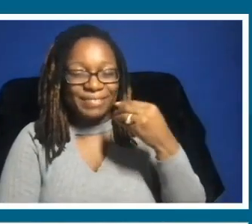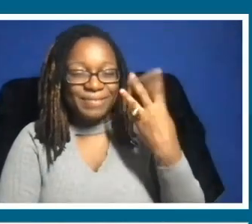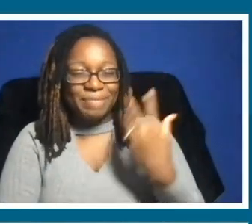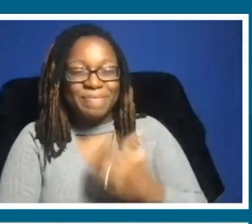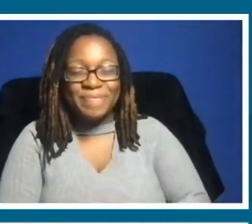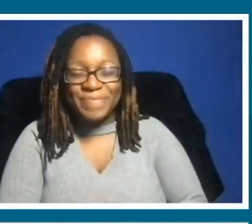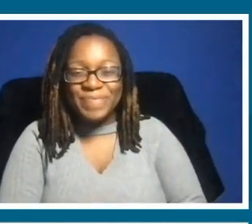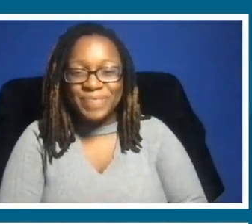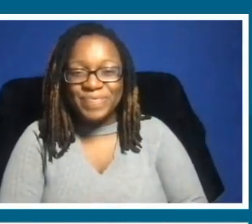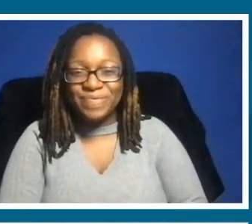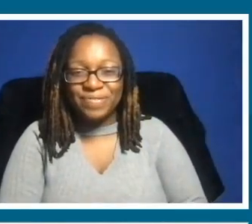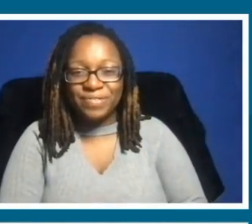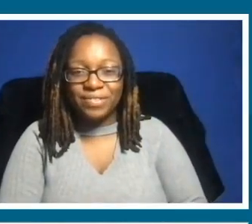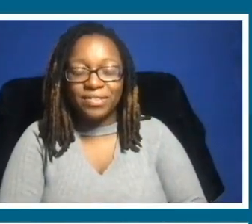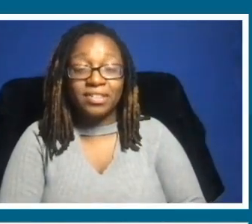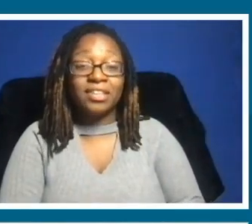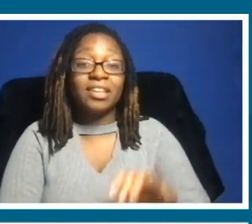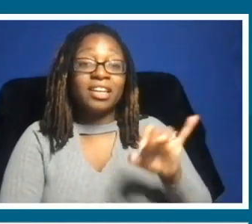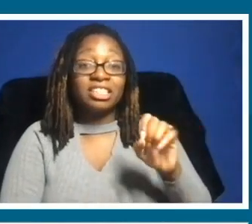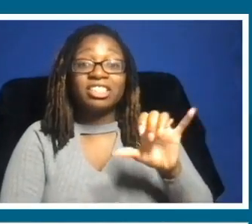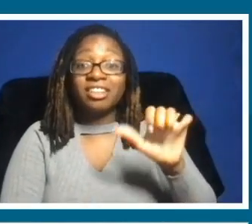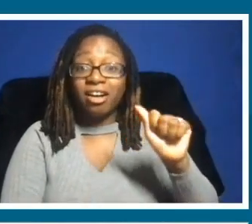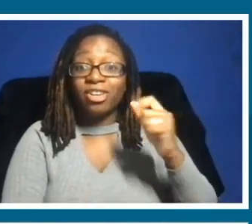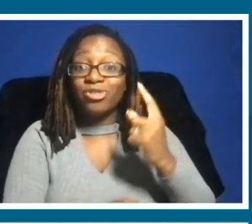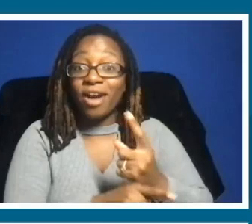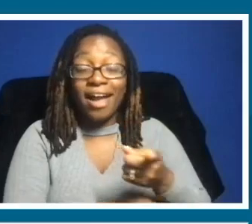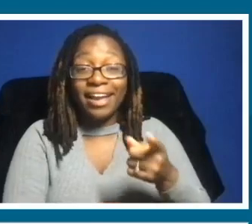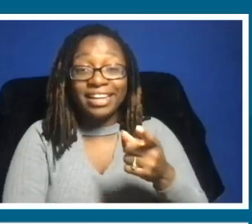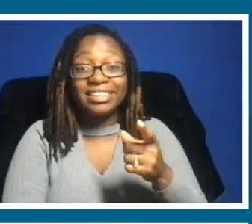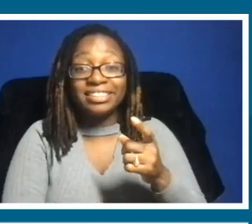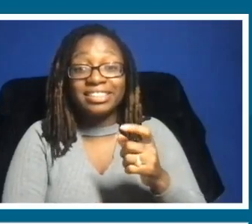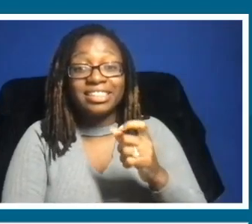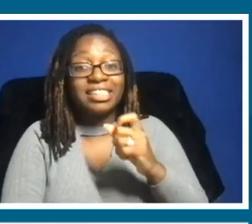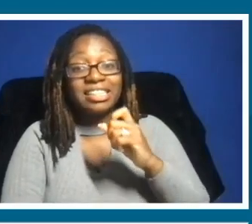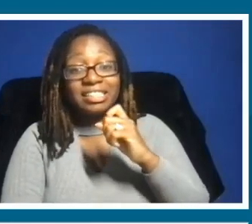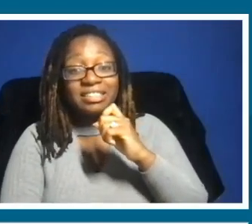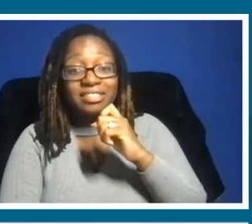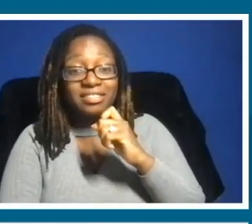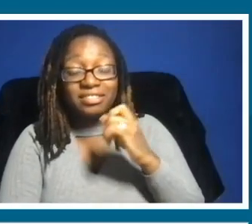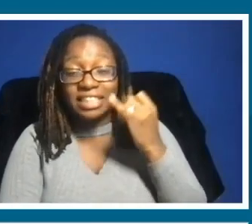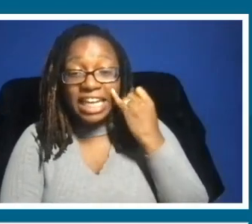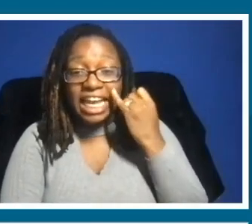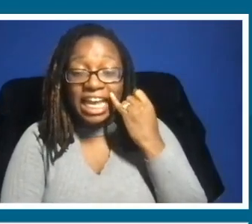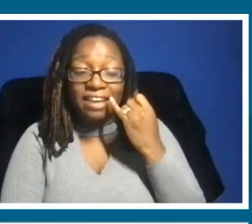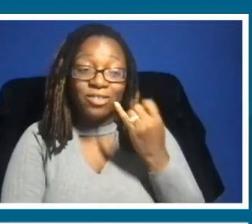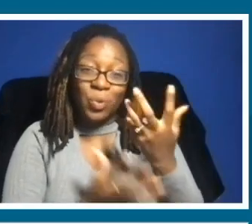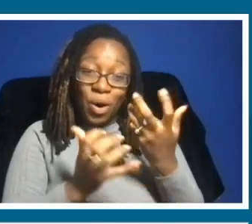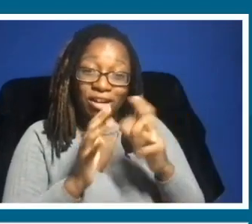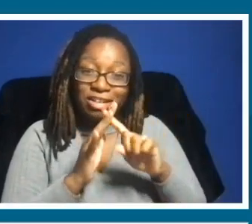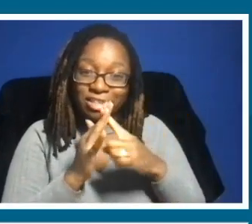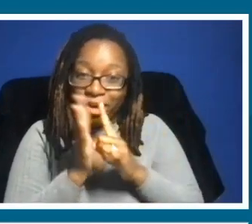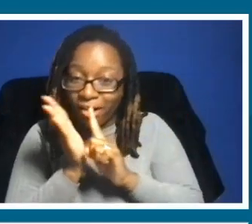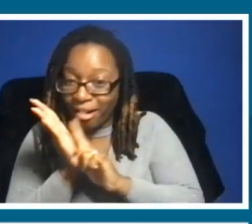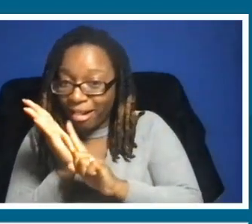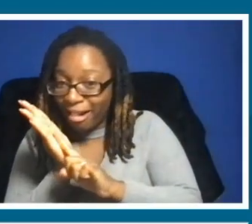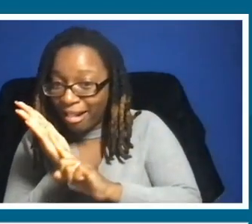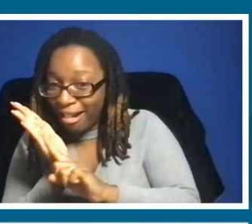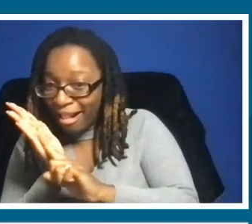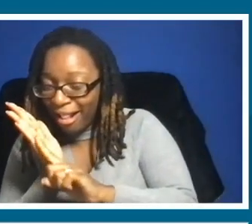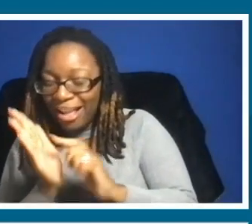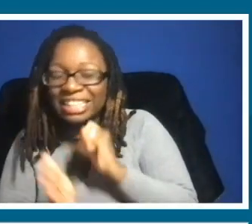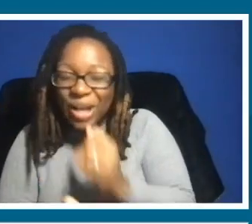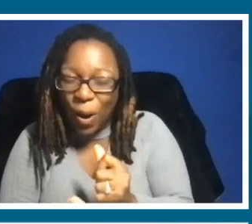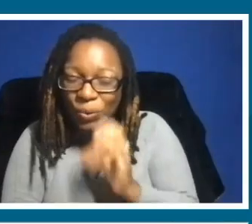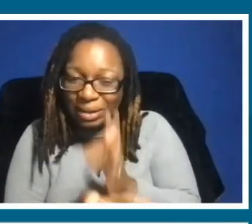Oh, I know, Jessica, you're right, but don't be tempted. Well, go ahead. If you really are tempted to start doing your research, I can't, well, I can prevent